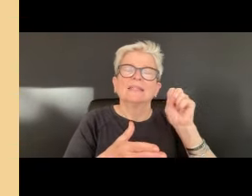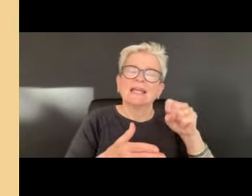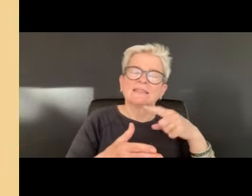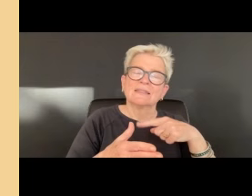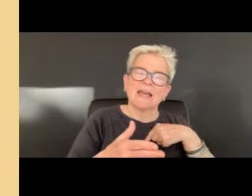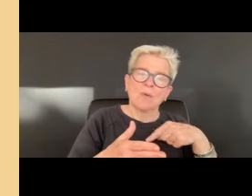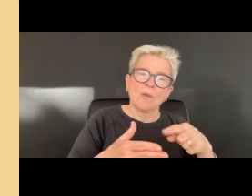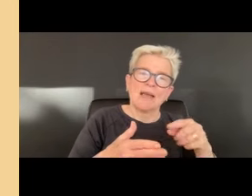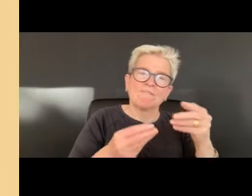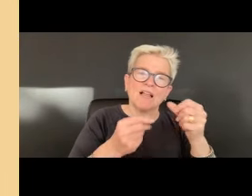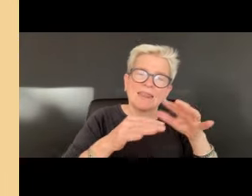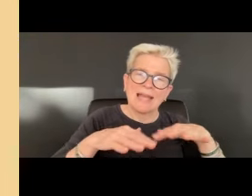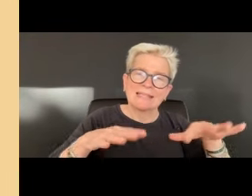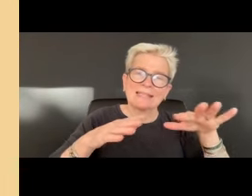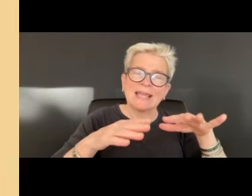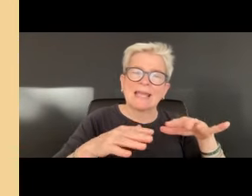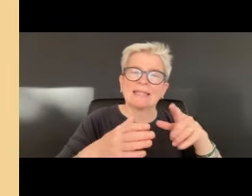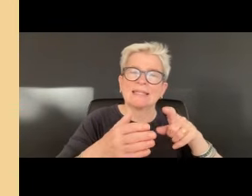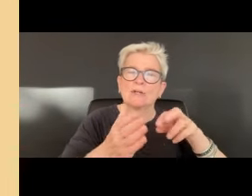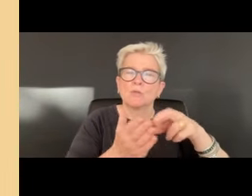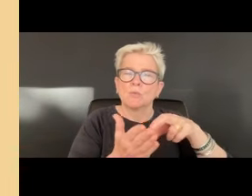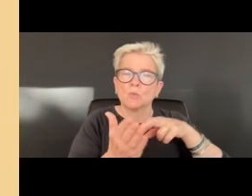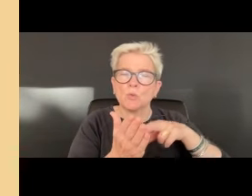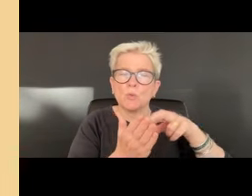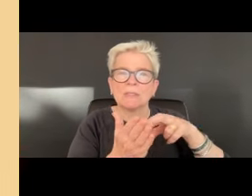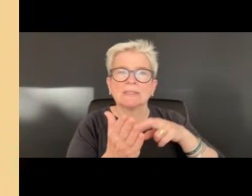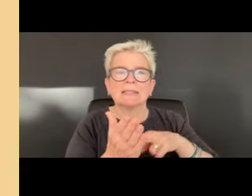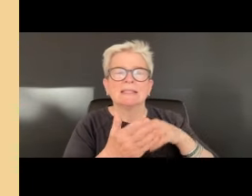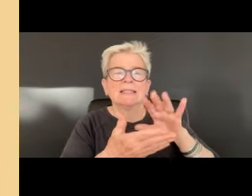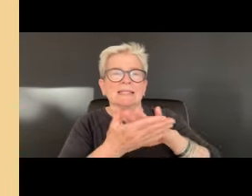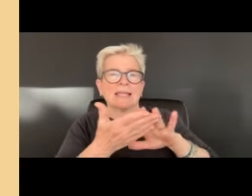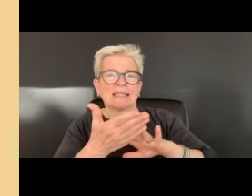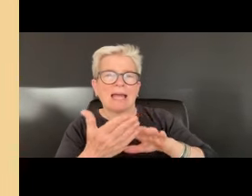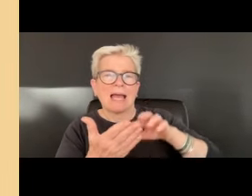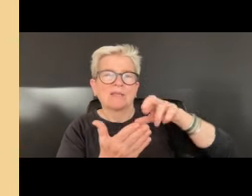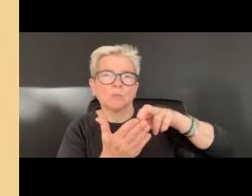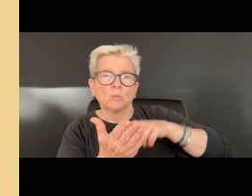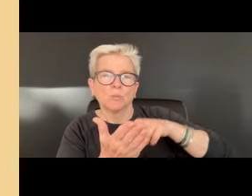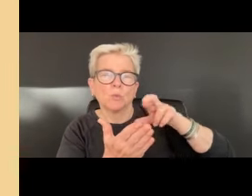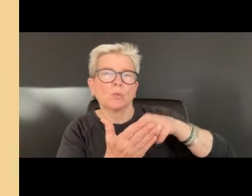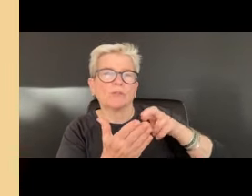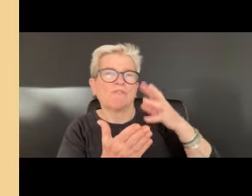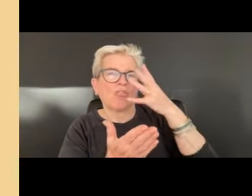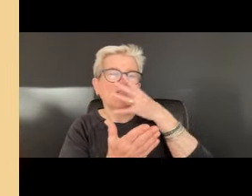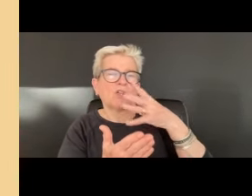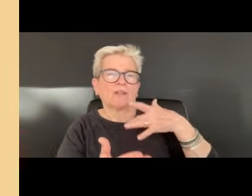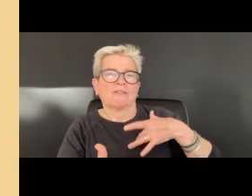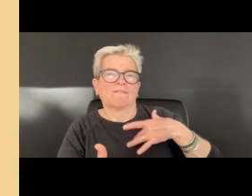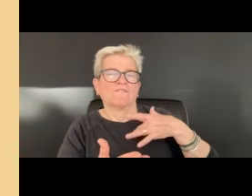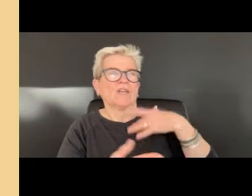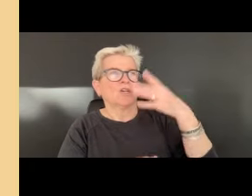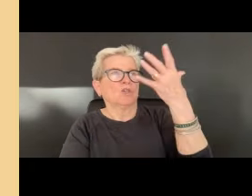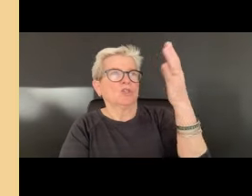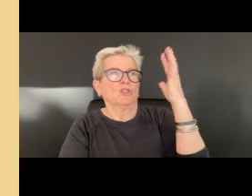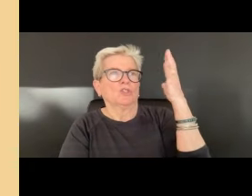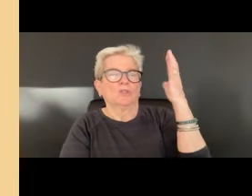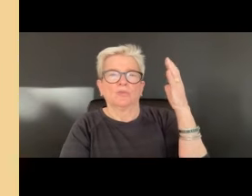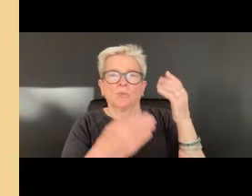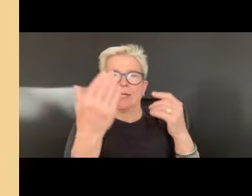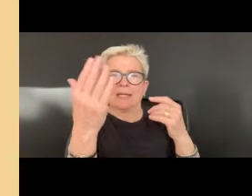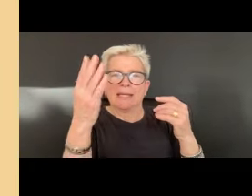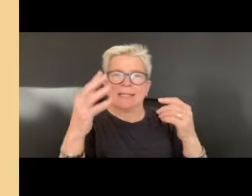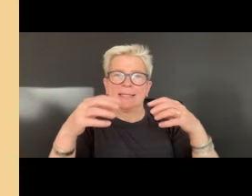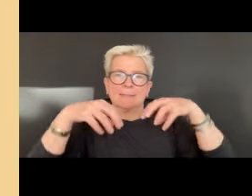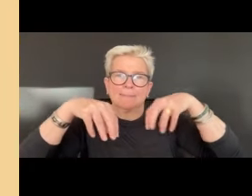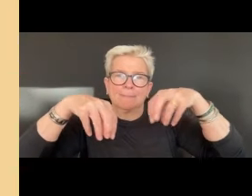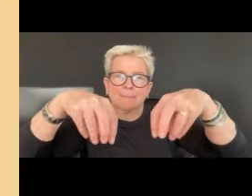about the look and feel of those buildings, as well as, you know, street tree standards and things like that.